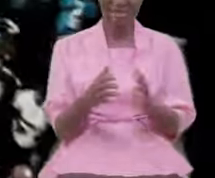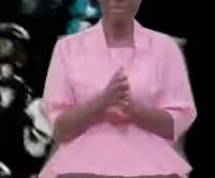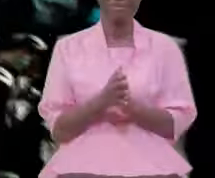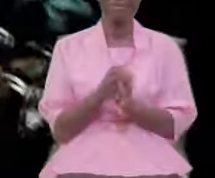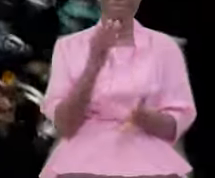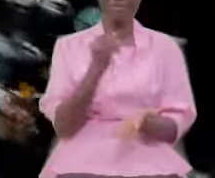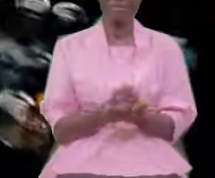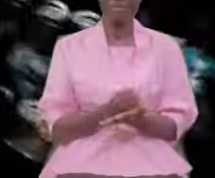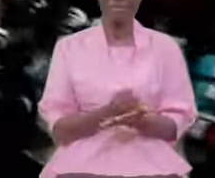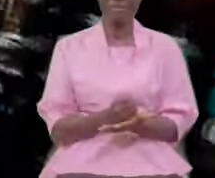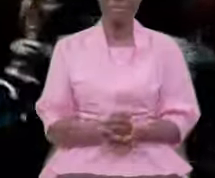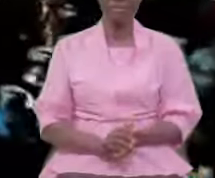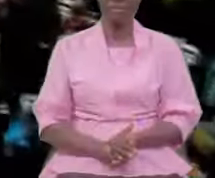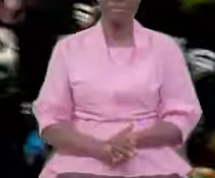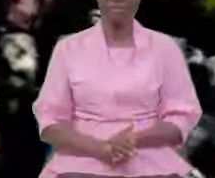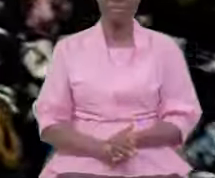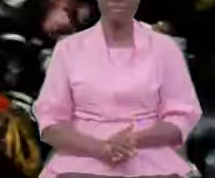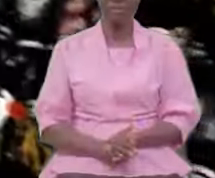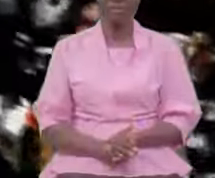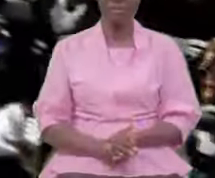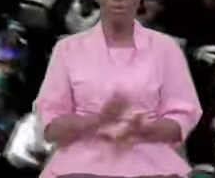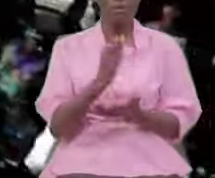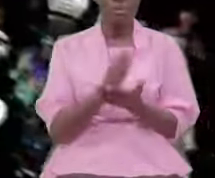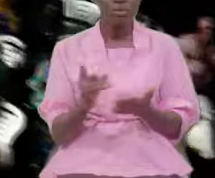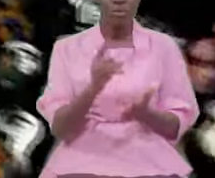now somebody could